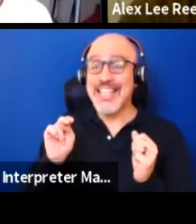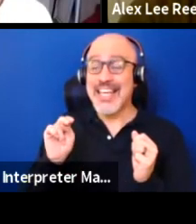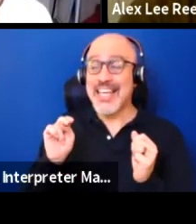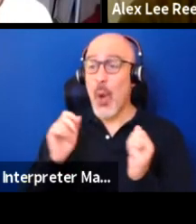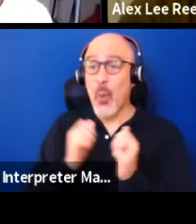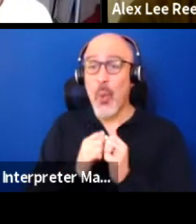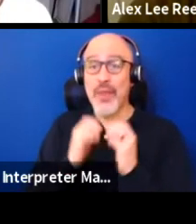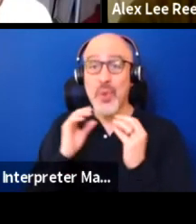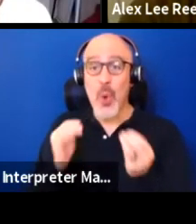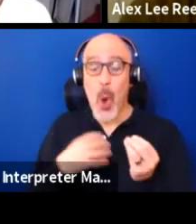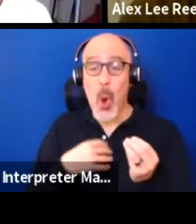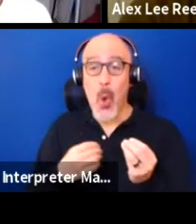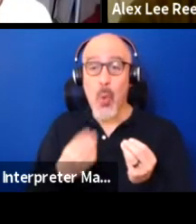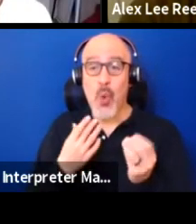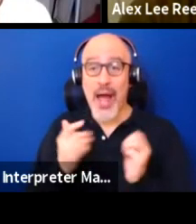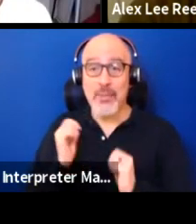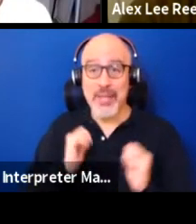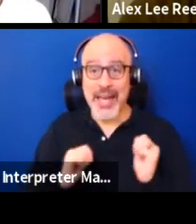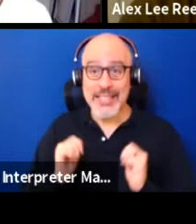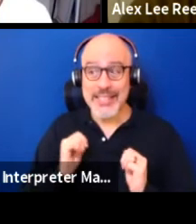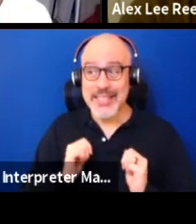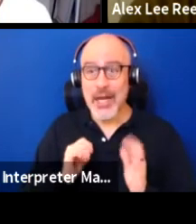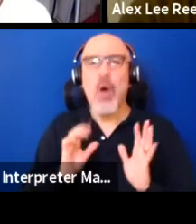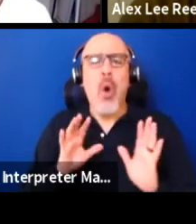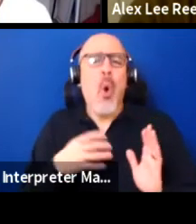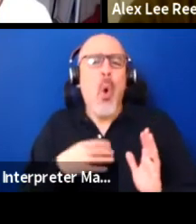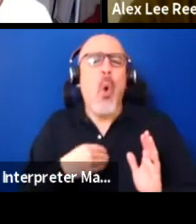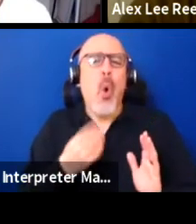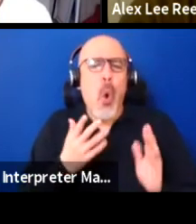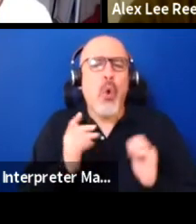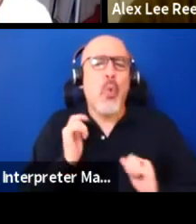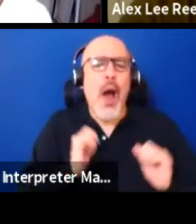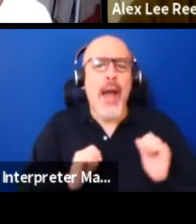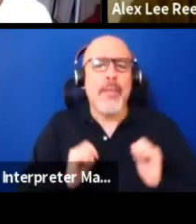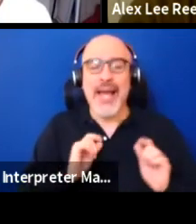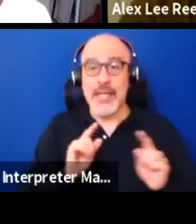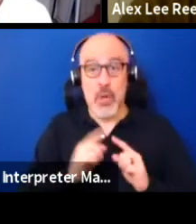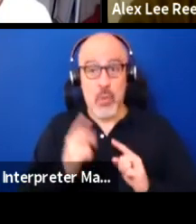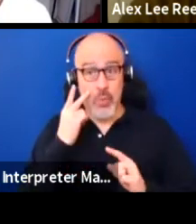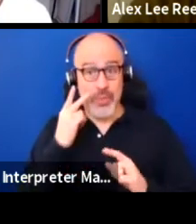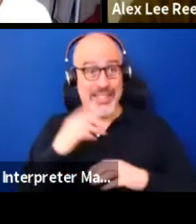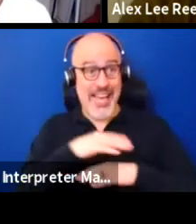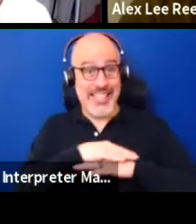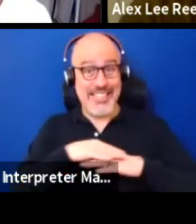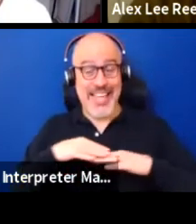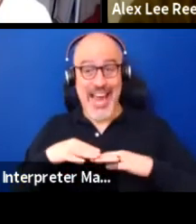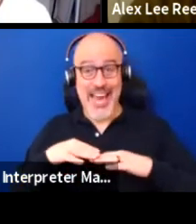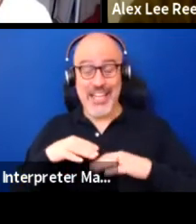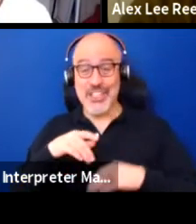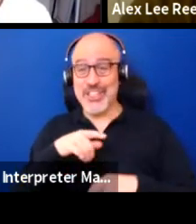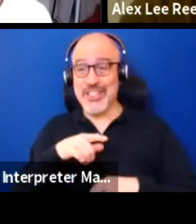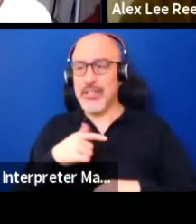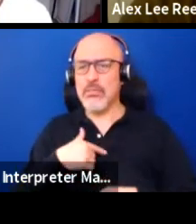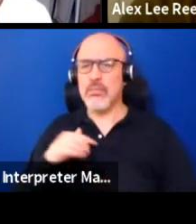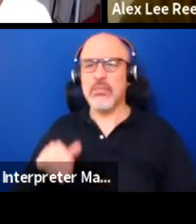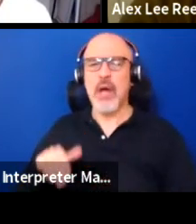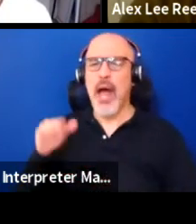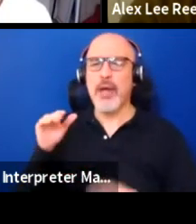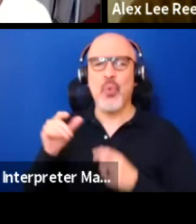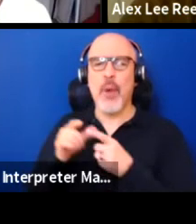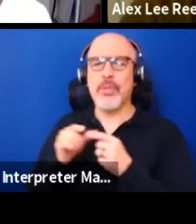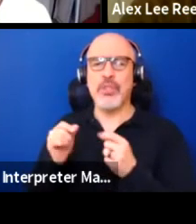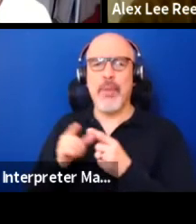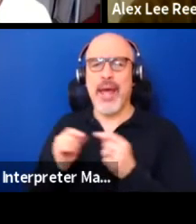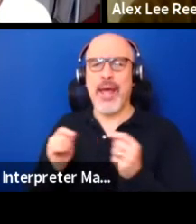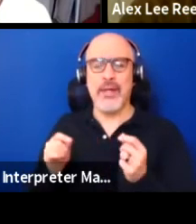or even with the season with white plays. But, you know, what we see on the stage, I mean, I grew up in Japan, and